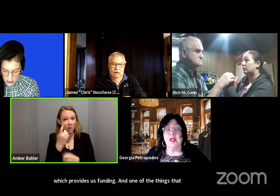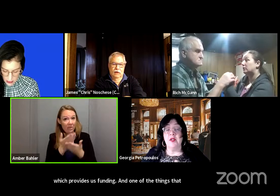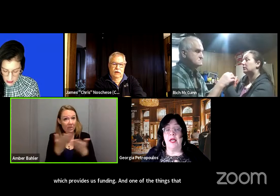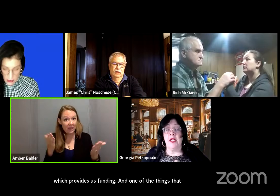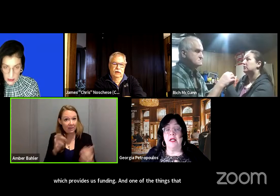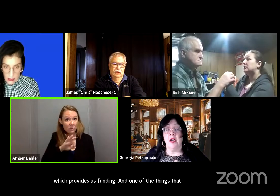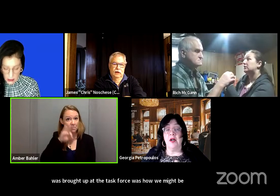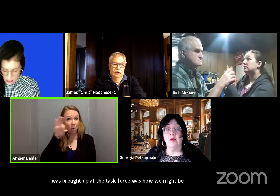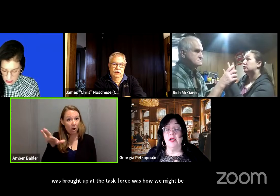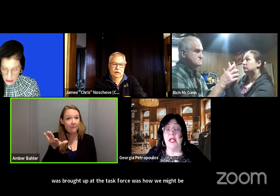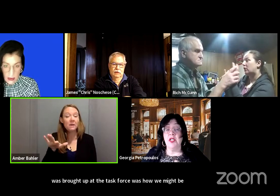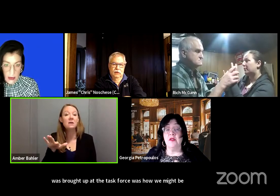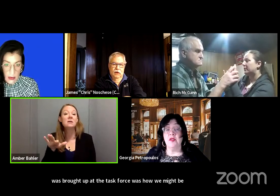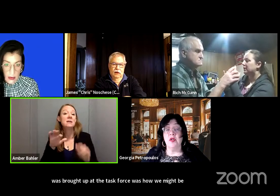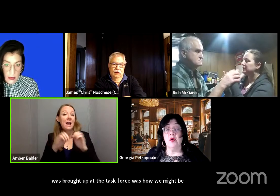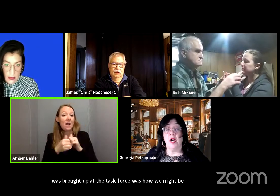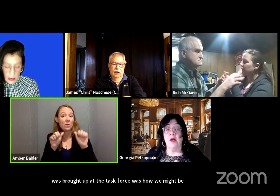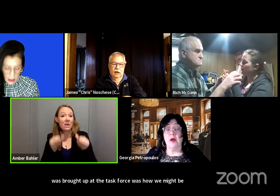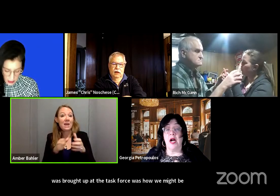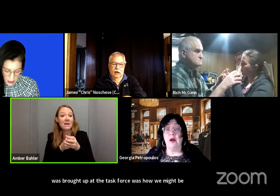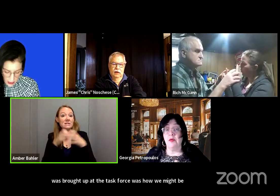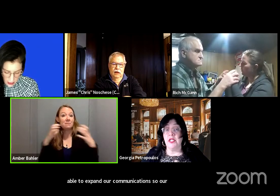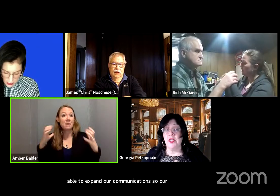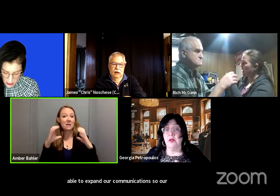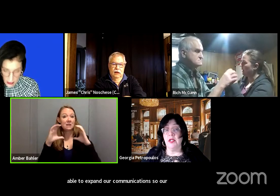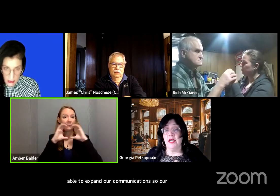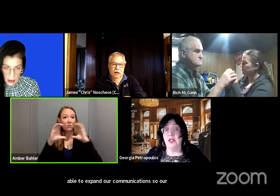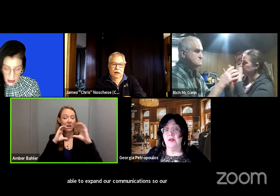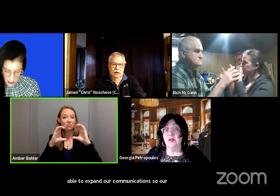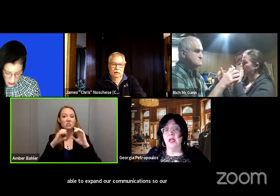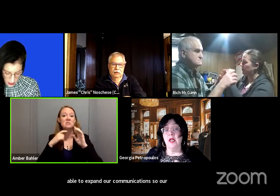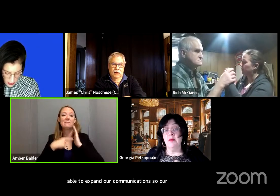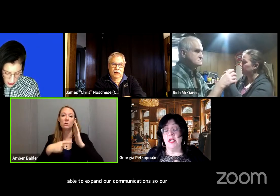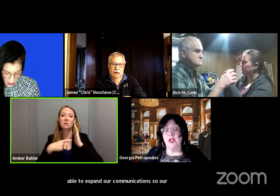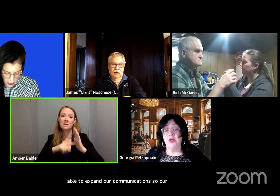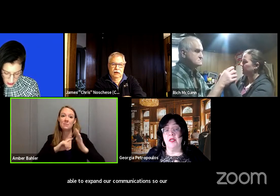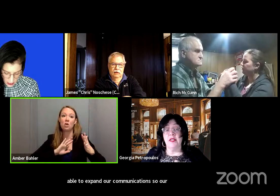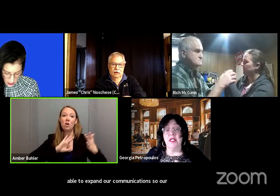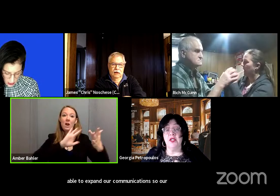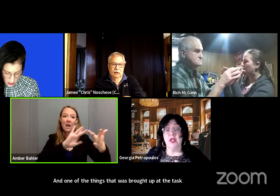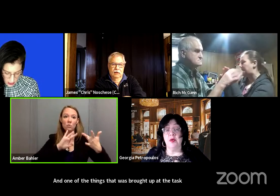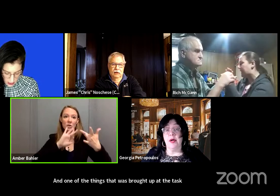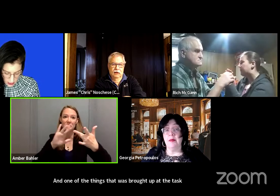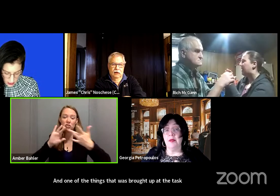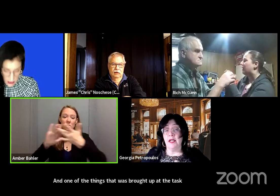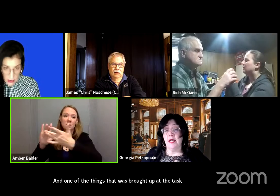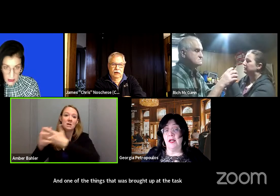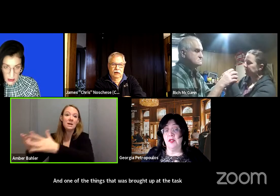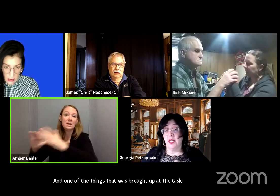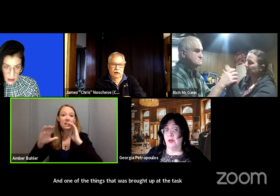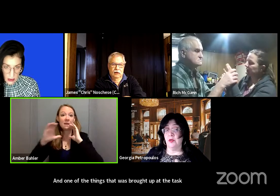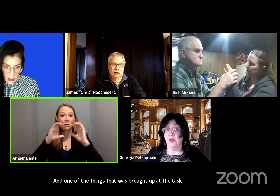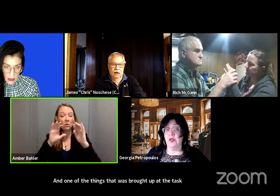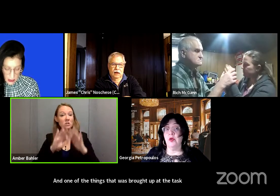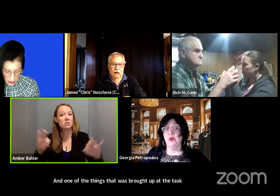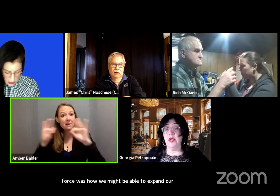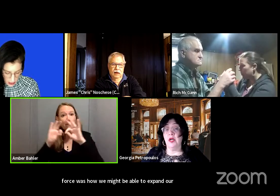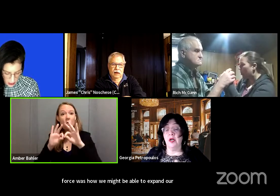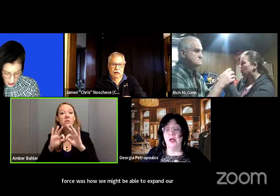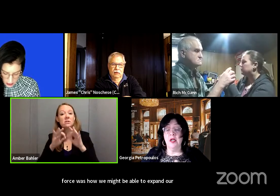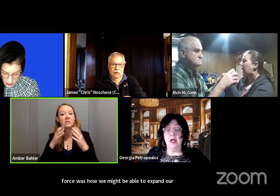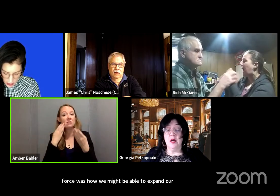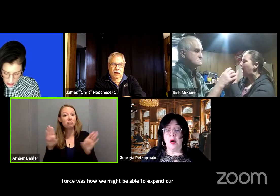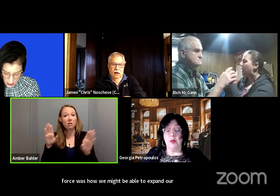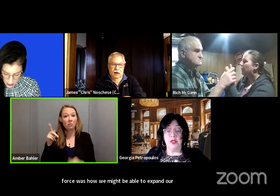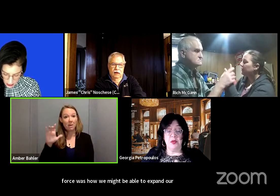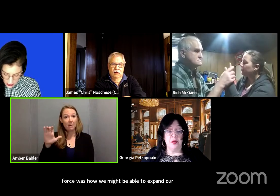to expand our communications. So our outreach and communications, making sure that the general public and our stakeholders know who